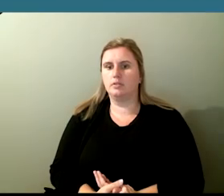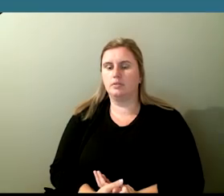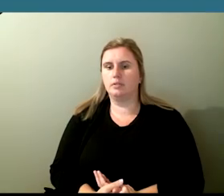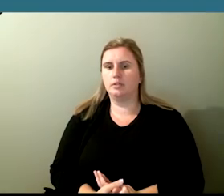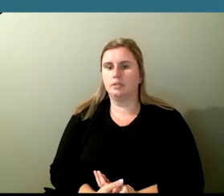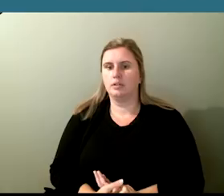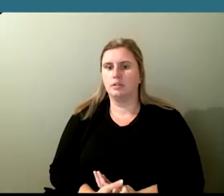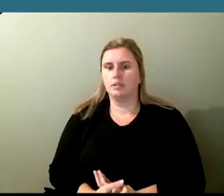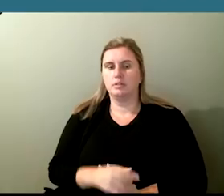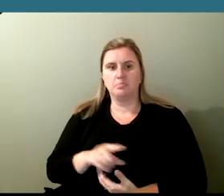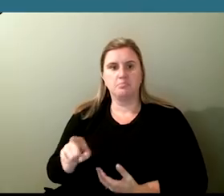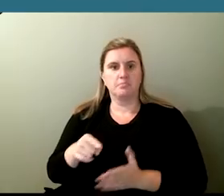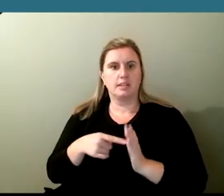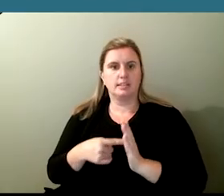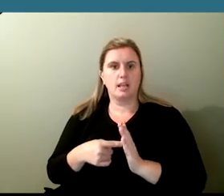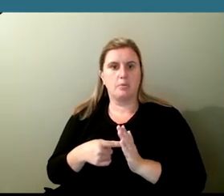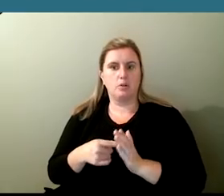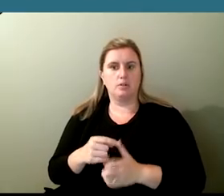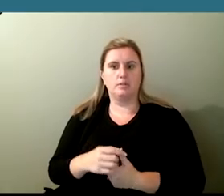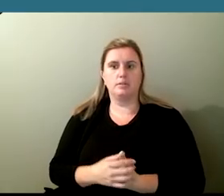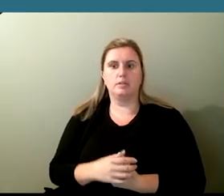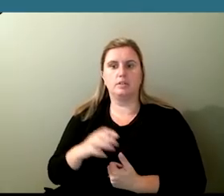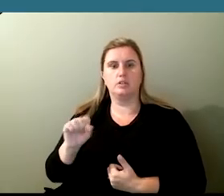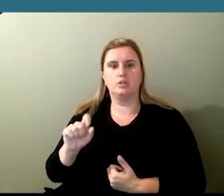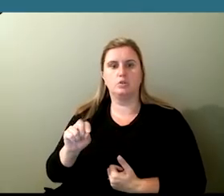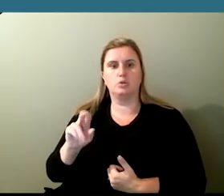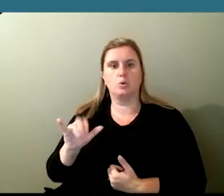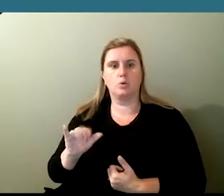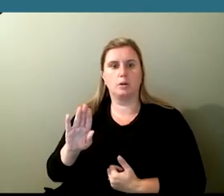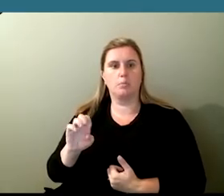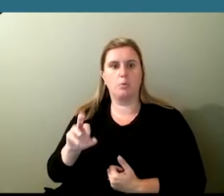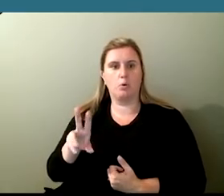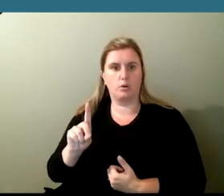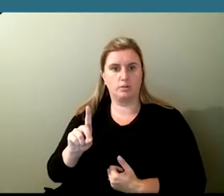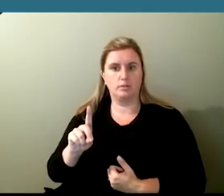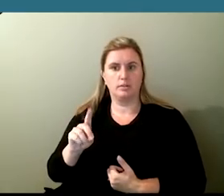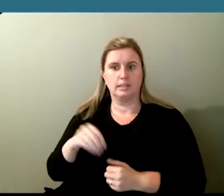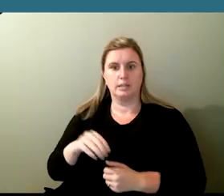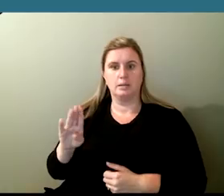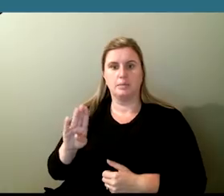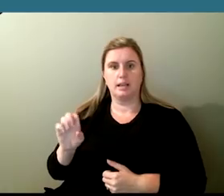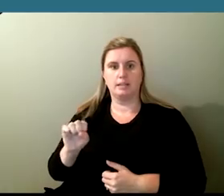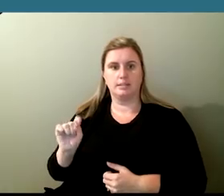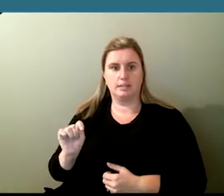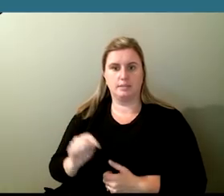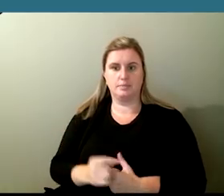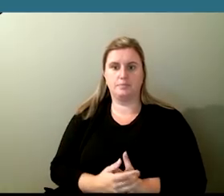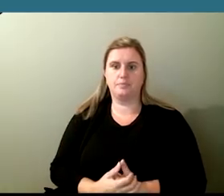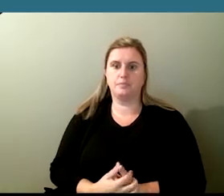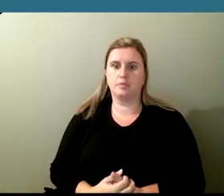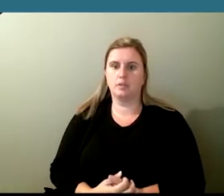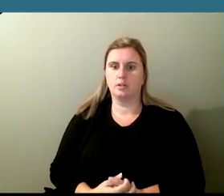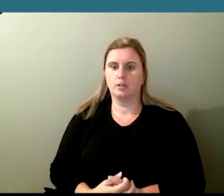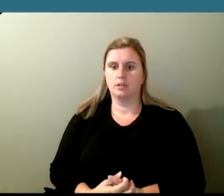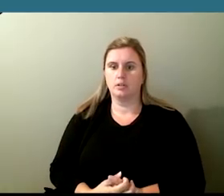So this is an example of a storyboard in BST, so which